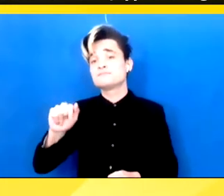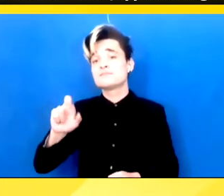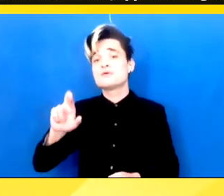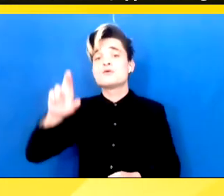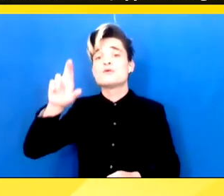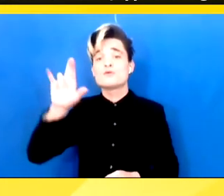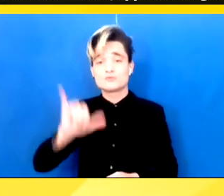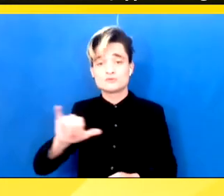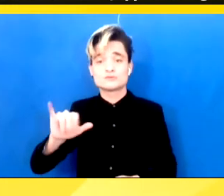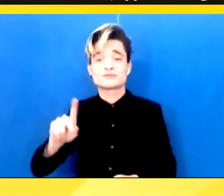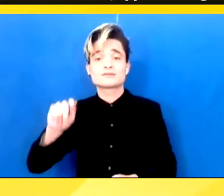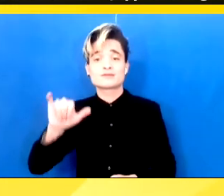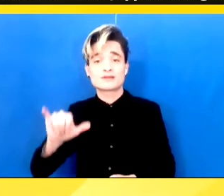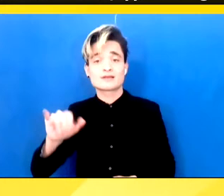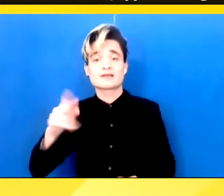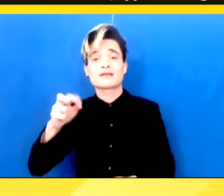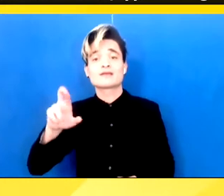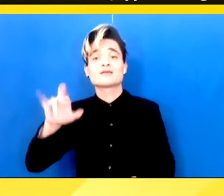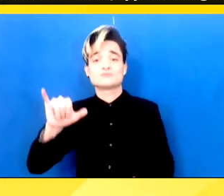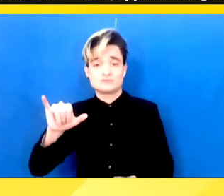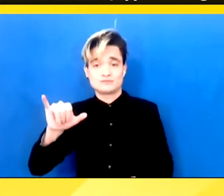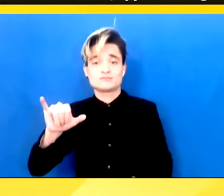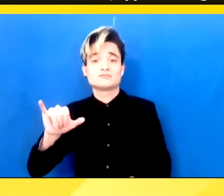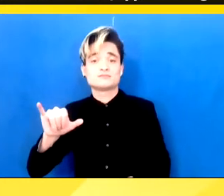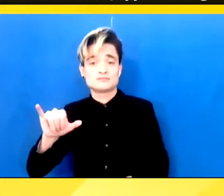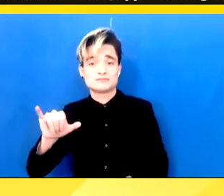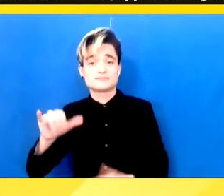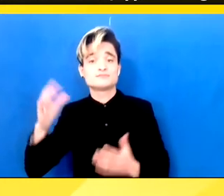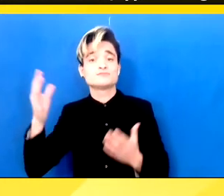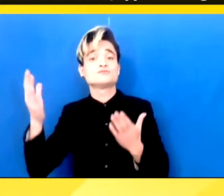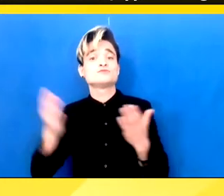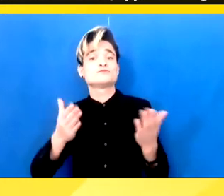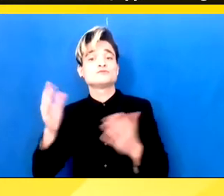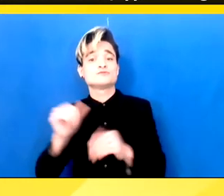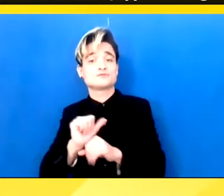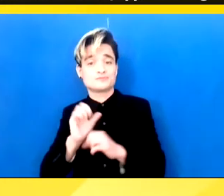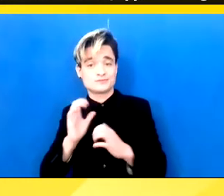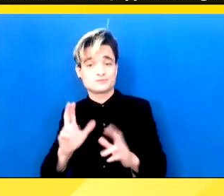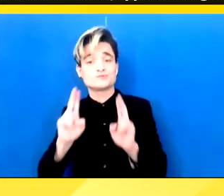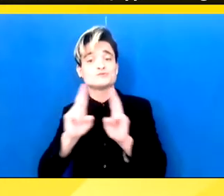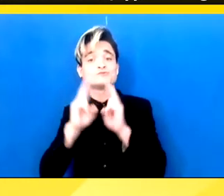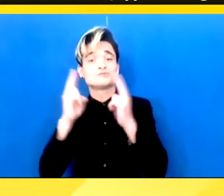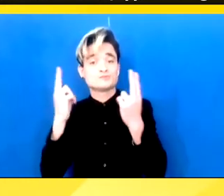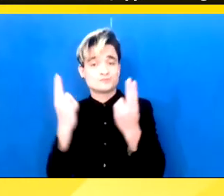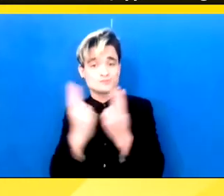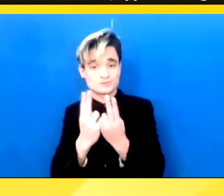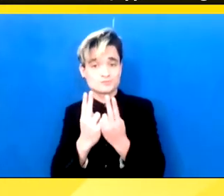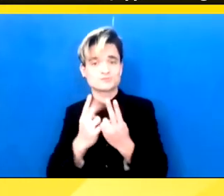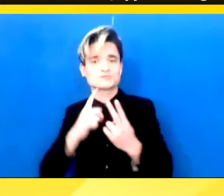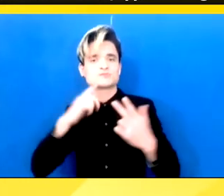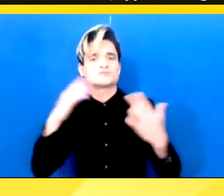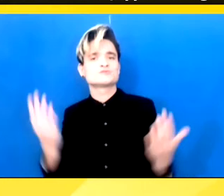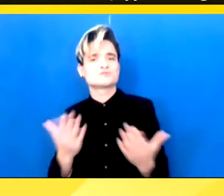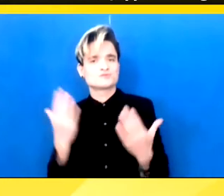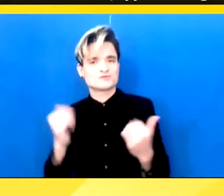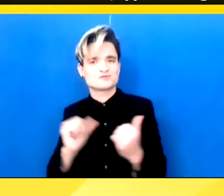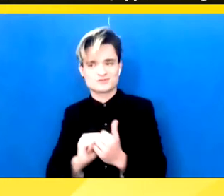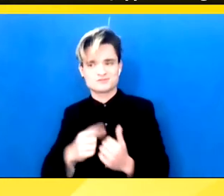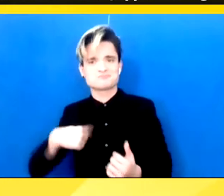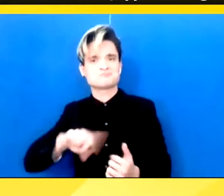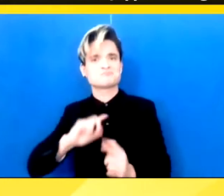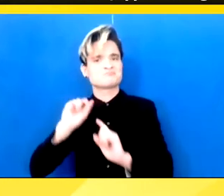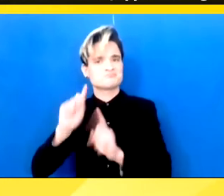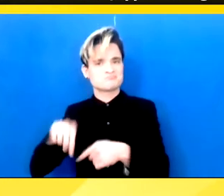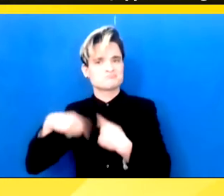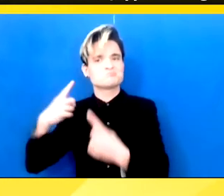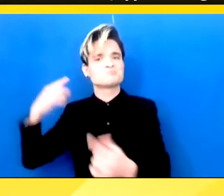Employees Union, who's been with us on this Moral Mondays, Aminia Monday, and who is standing tall